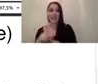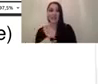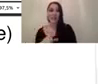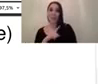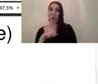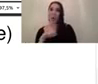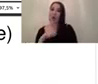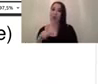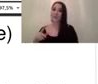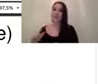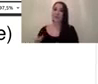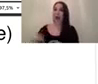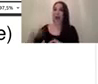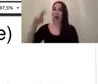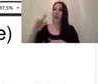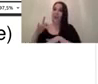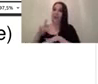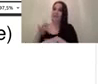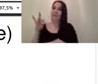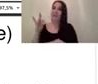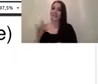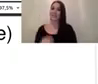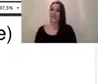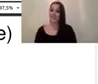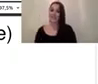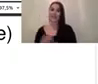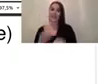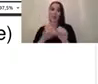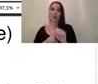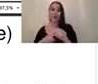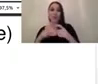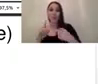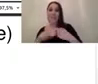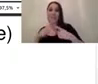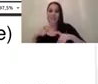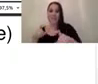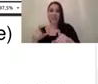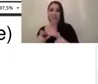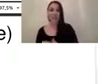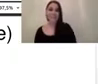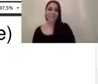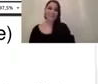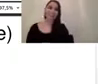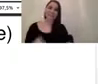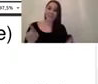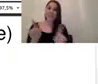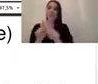sensitivity in quantum efficiency in the CMOS sensors